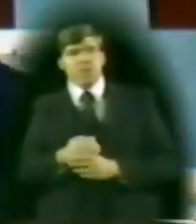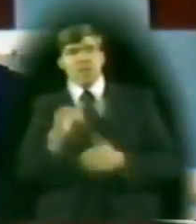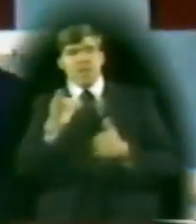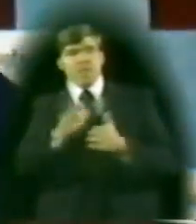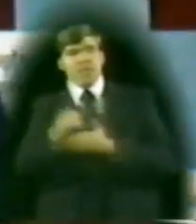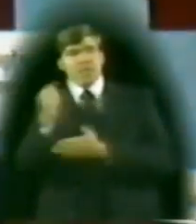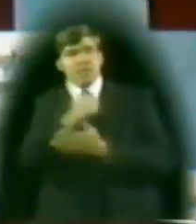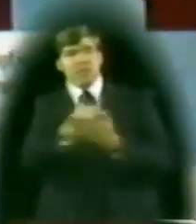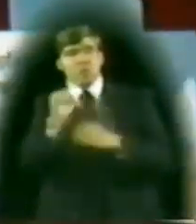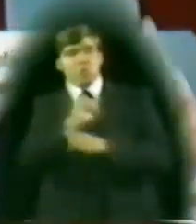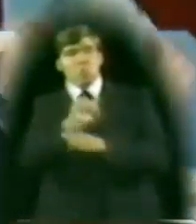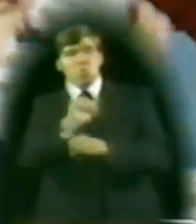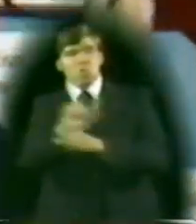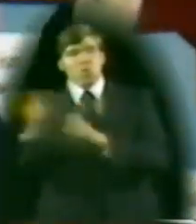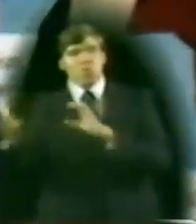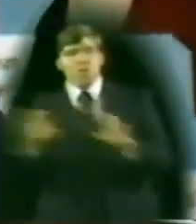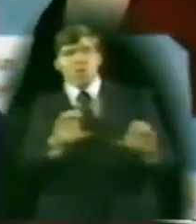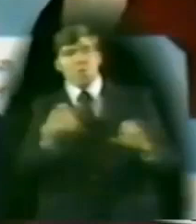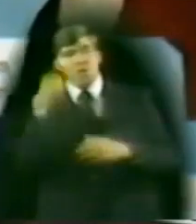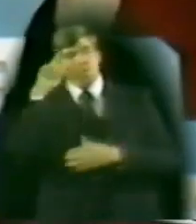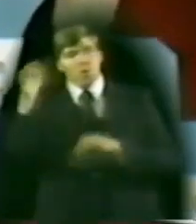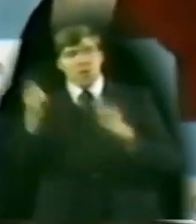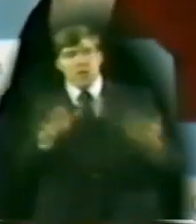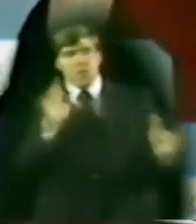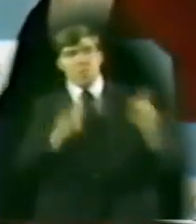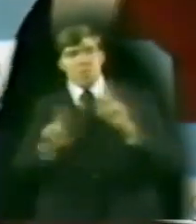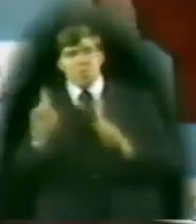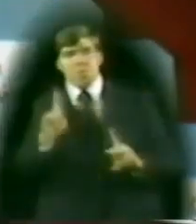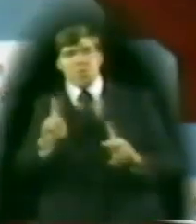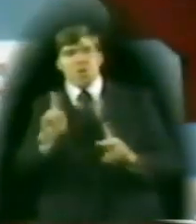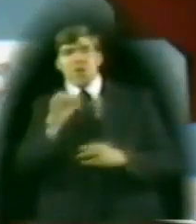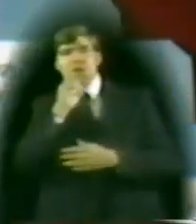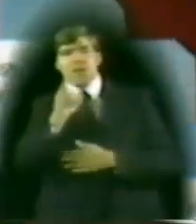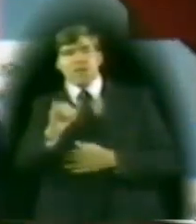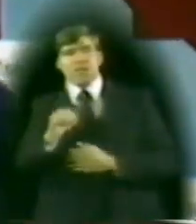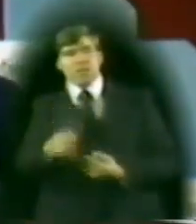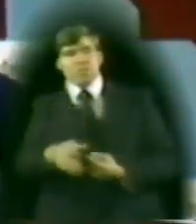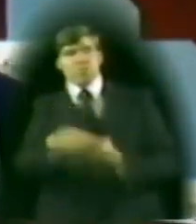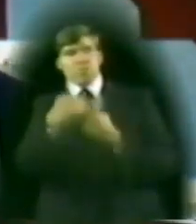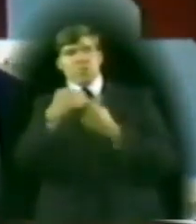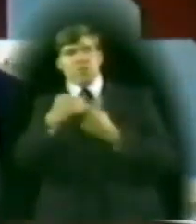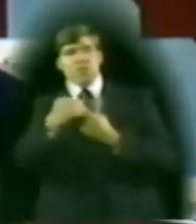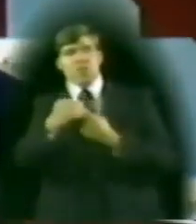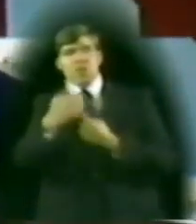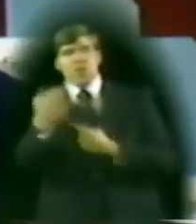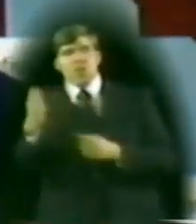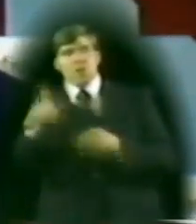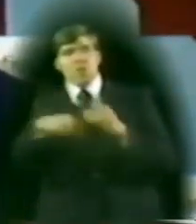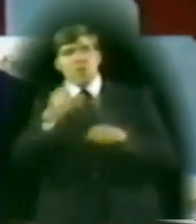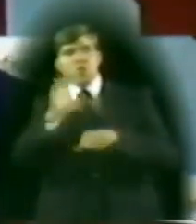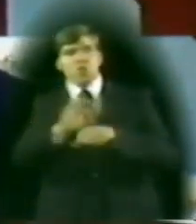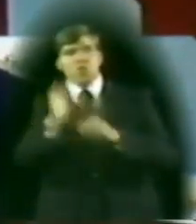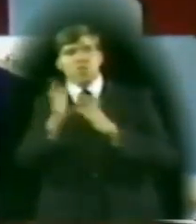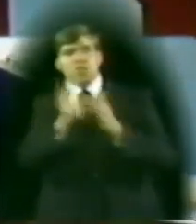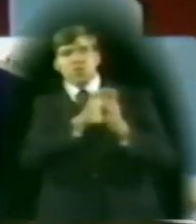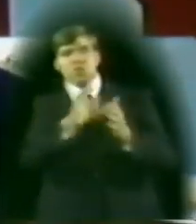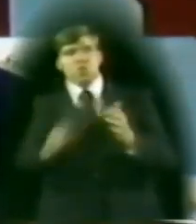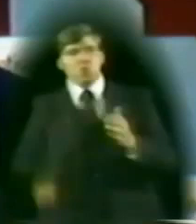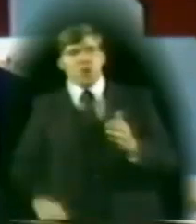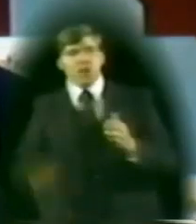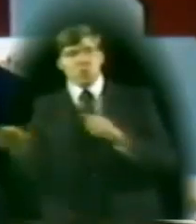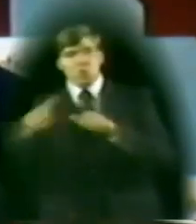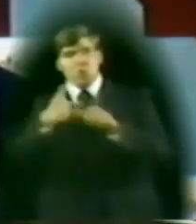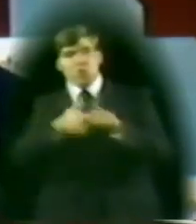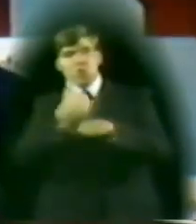This sacred work, performed vicariously in the temples, is a distinctive feature of the Church of Jesus Christ, restored through the